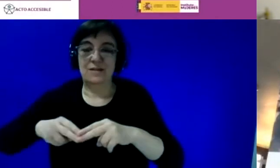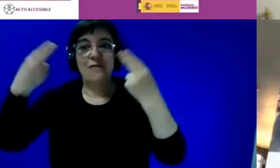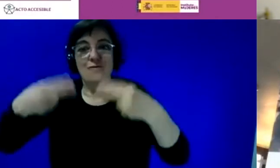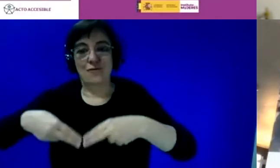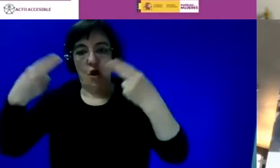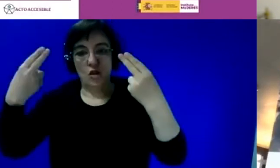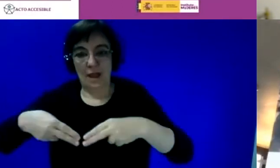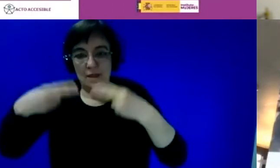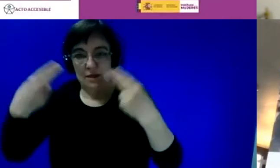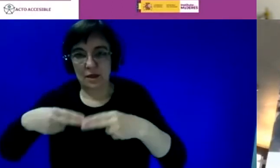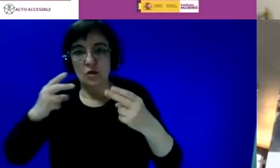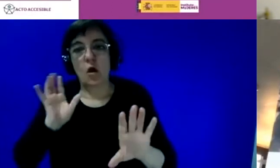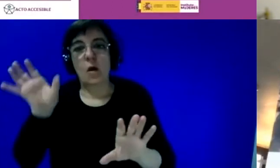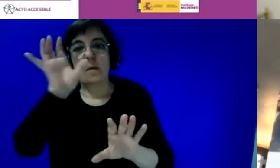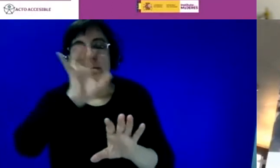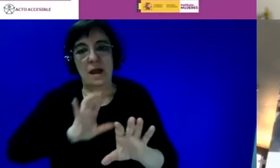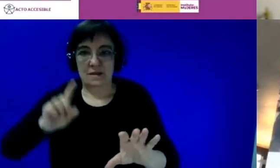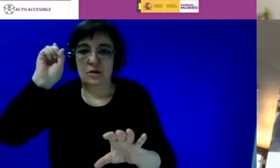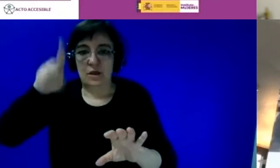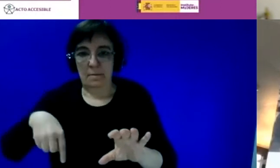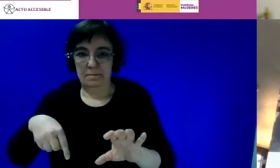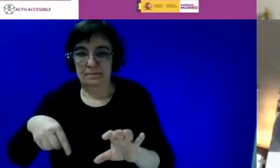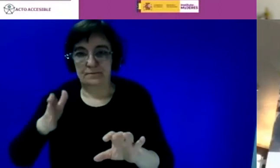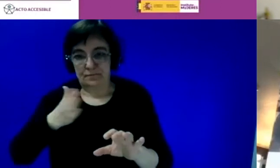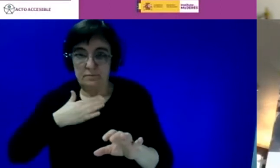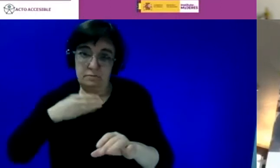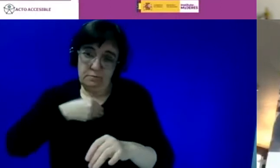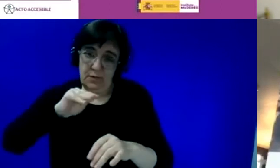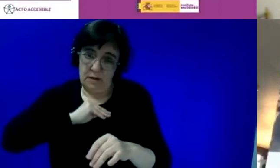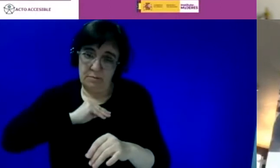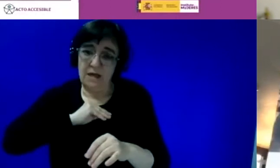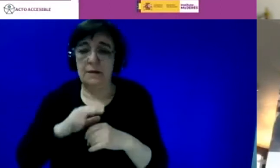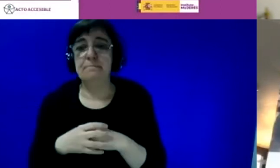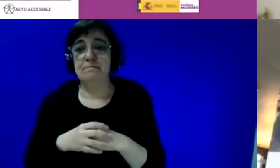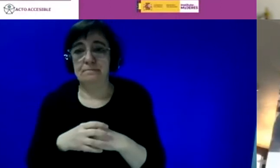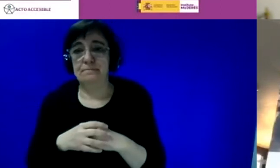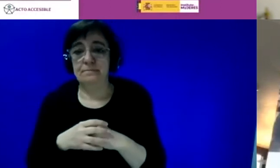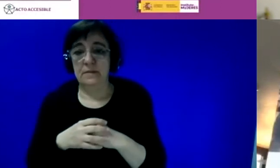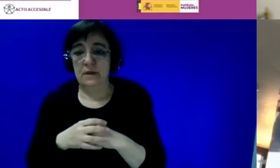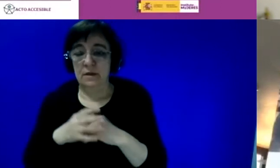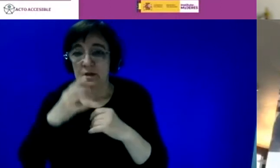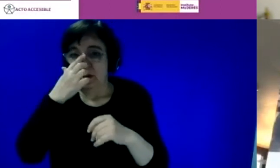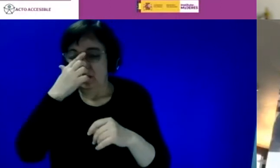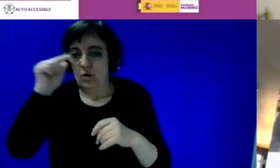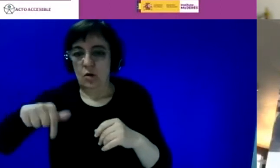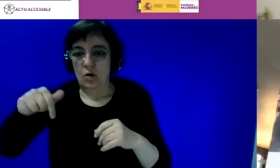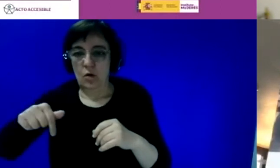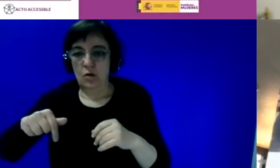the countries, from the neighboring countries, or from countries like our country, like